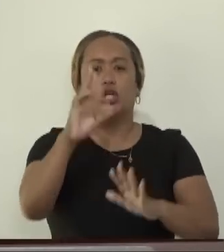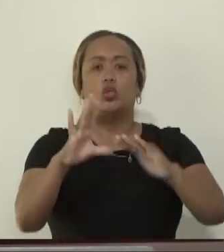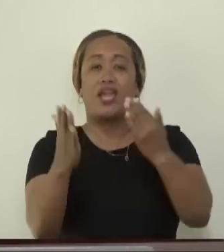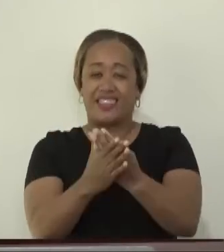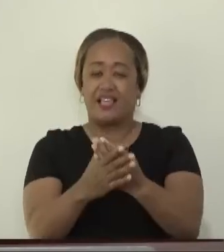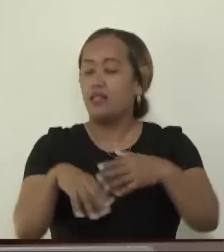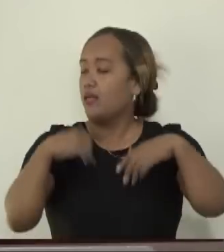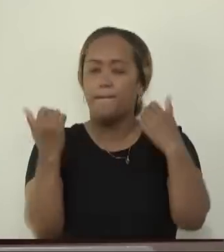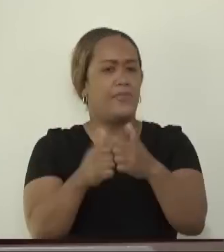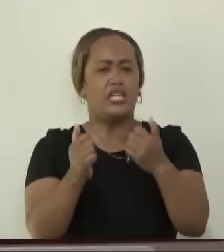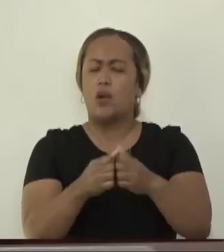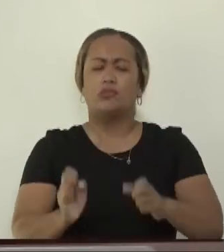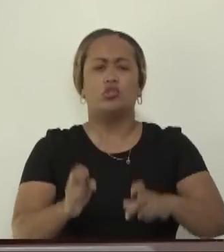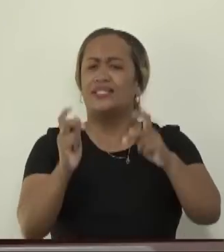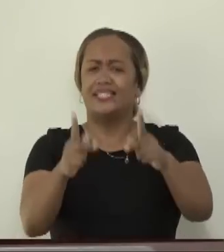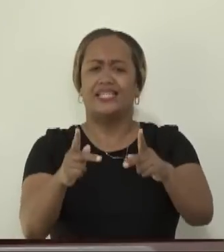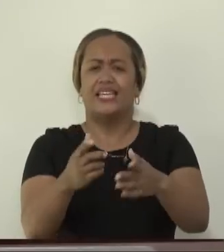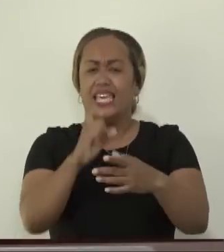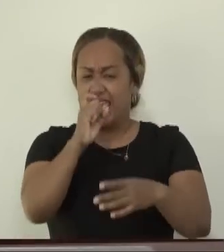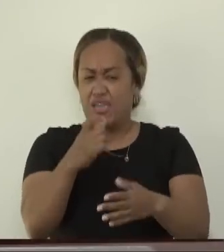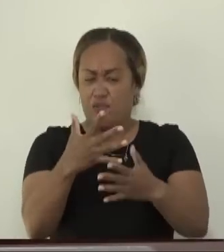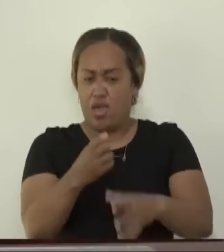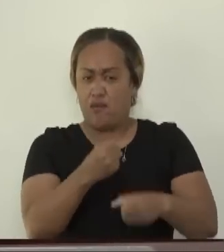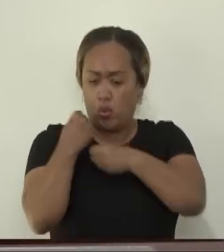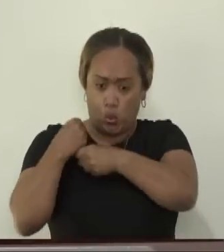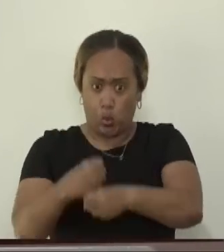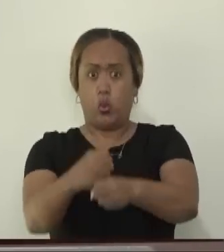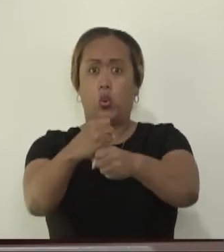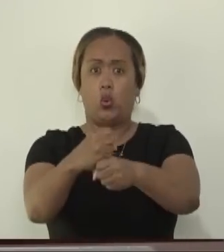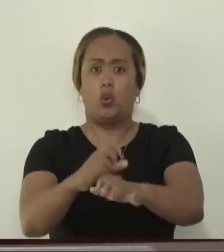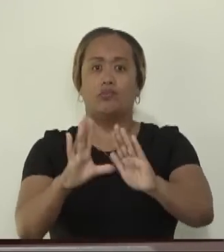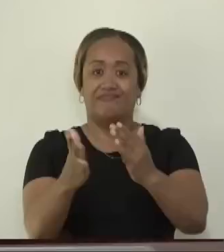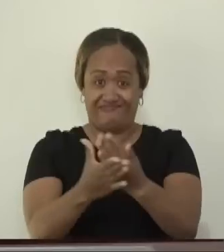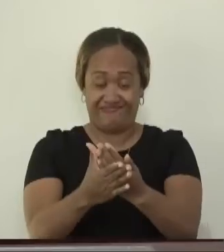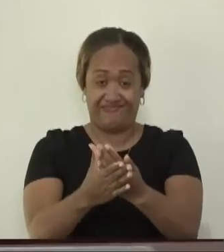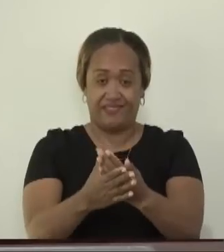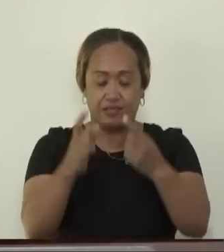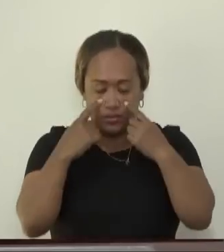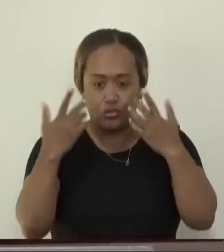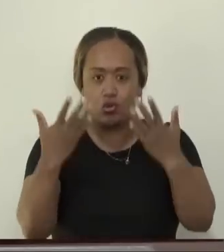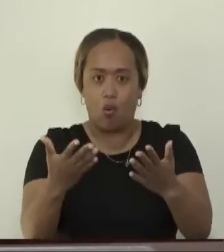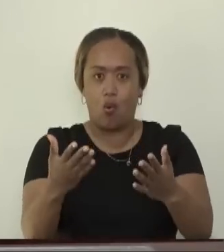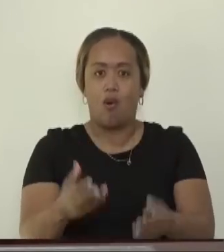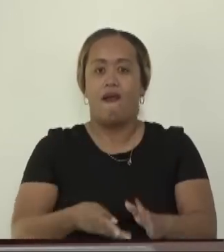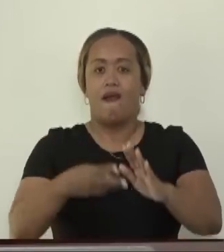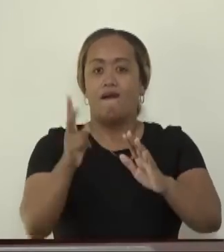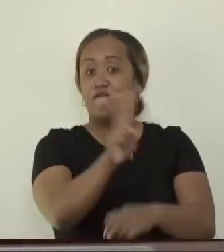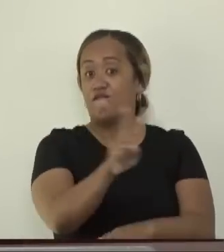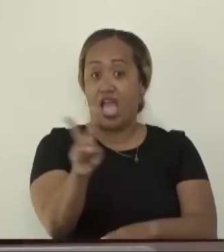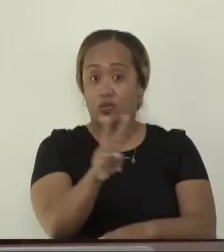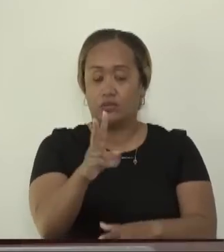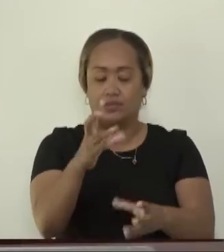There are many opportunities if we uphold and continue to manifest these basic values and